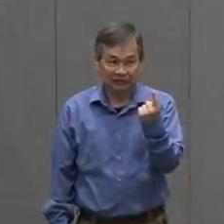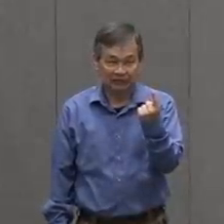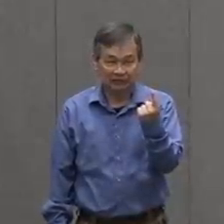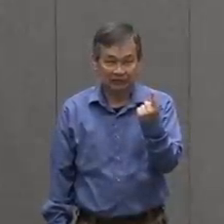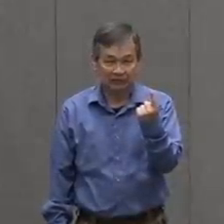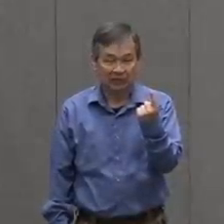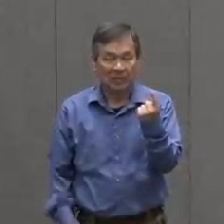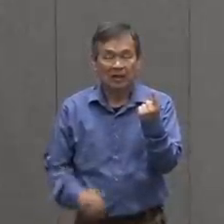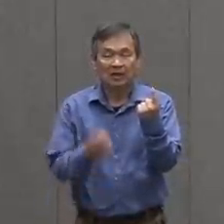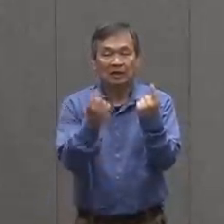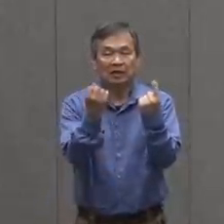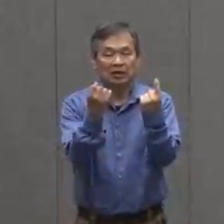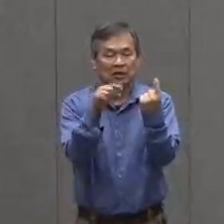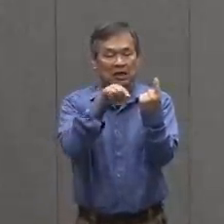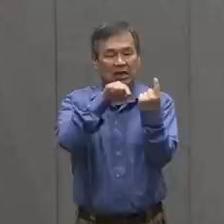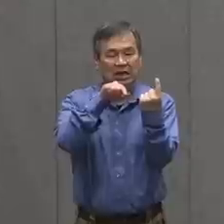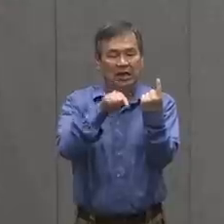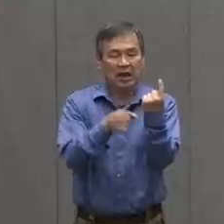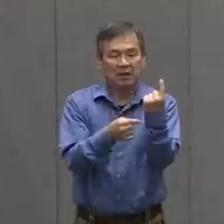commas, that little symbol there,